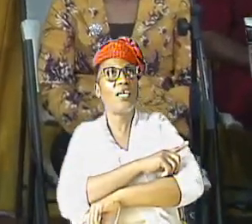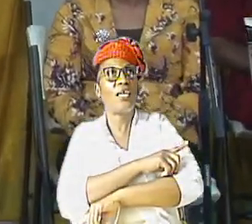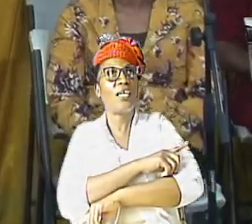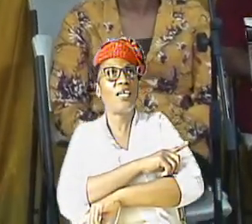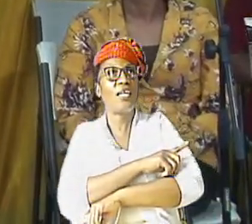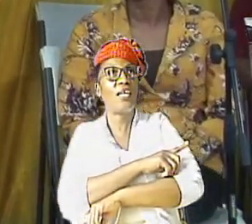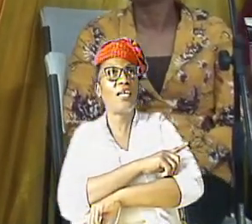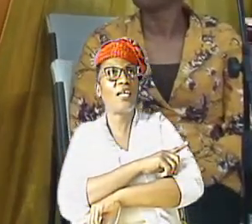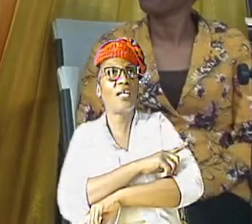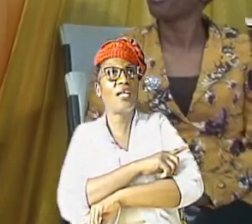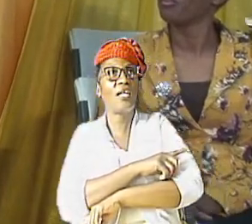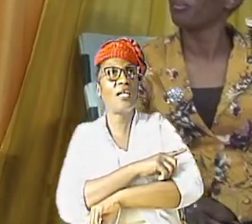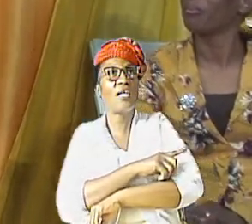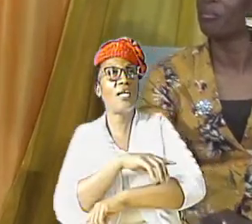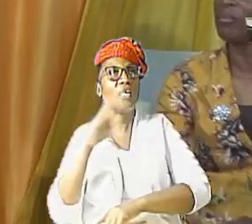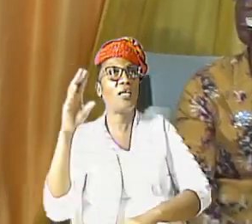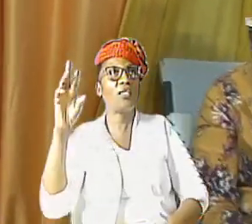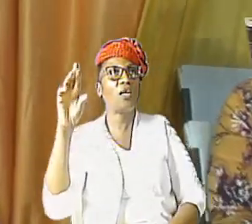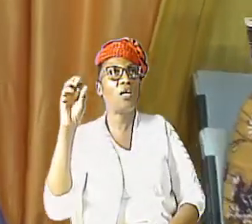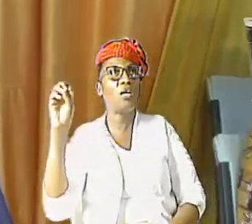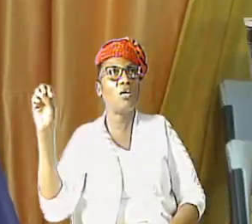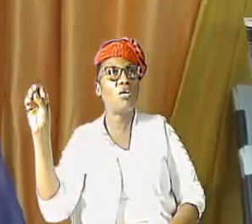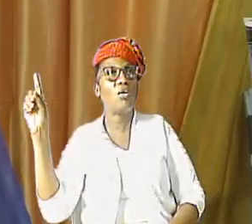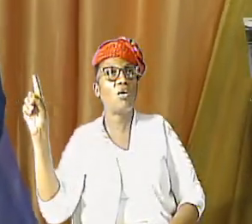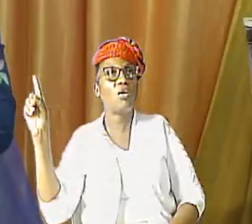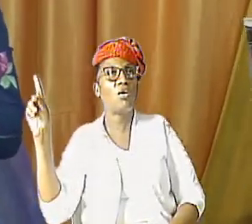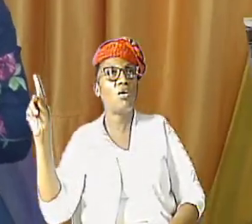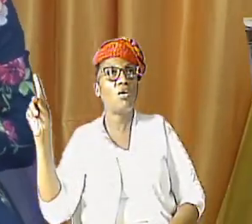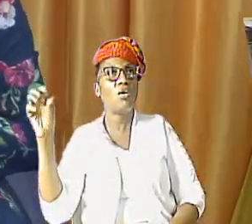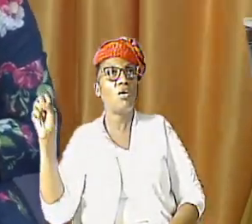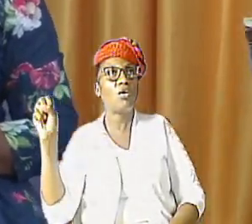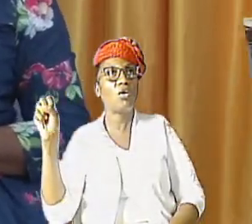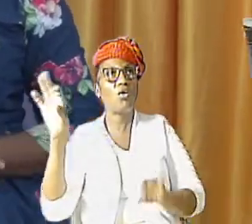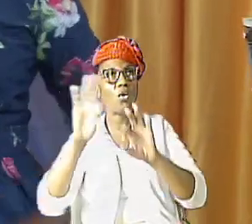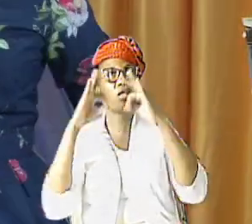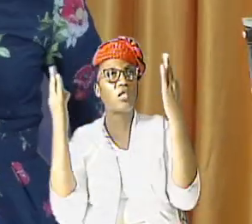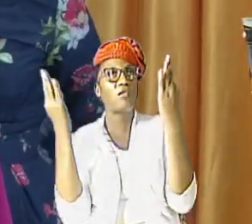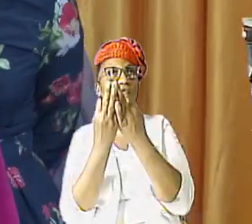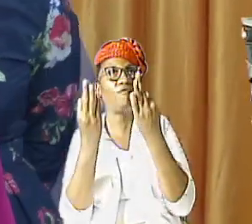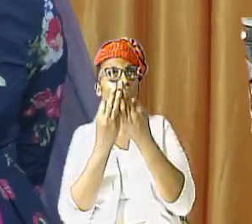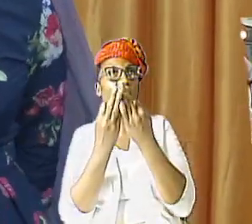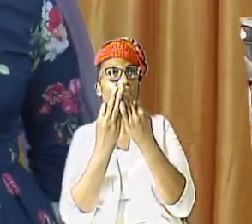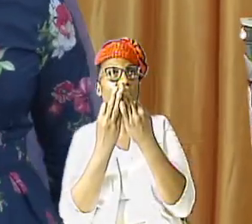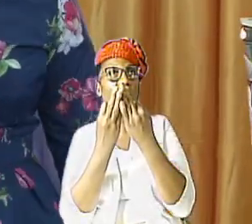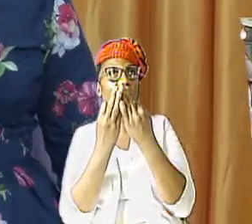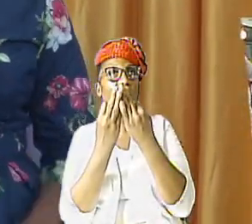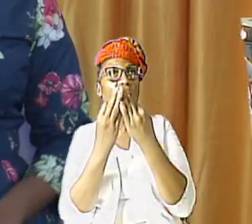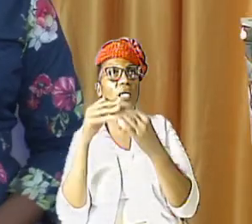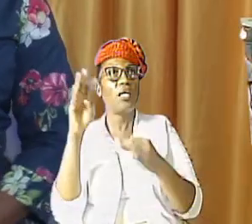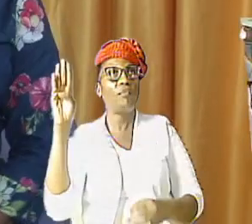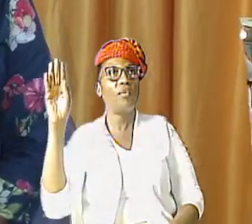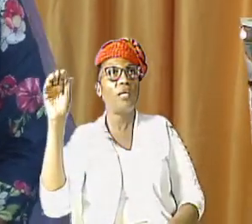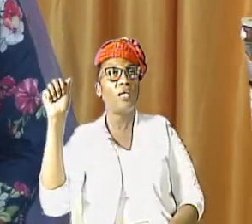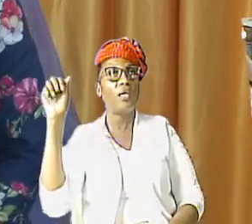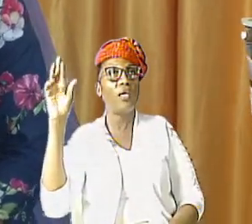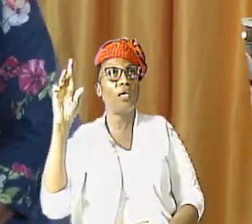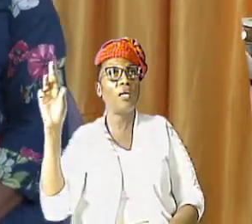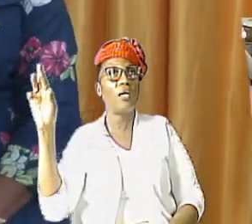the Crooks, Barrett, and Ramsey family. You know, I remember in 2006 when I was transferred to